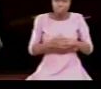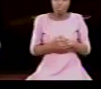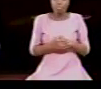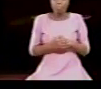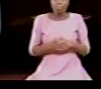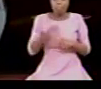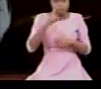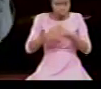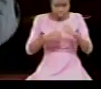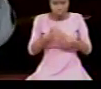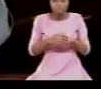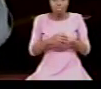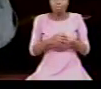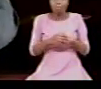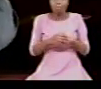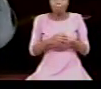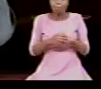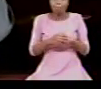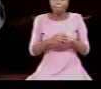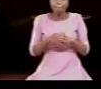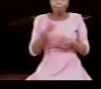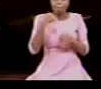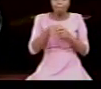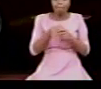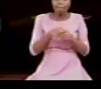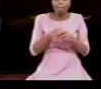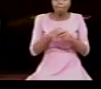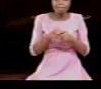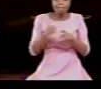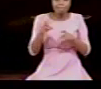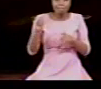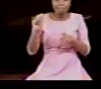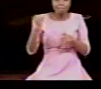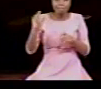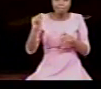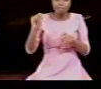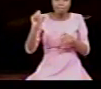You will struggle. Look at it. In Acts 20,